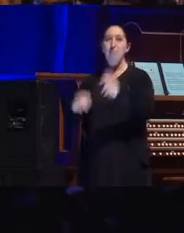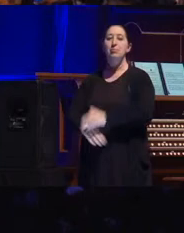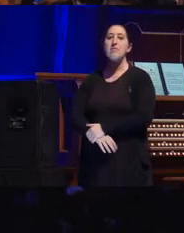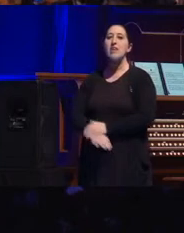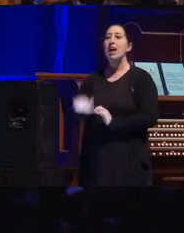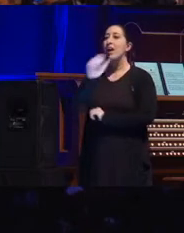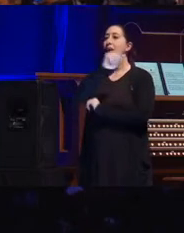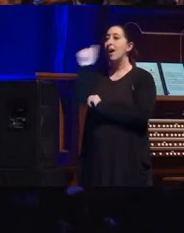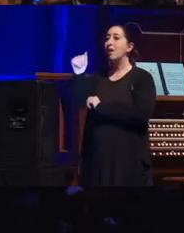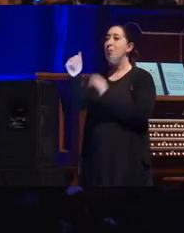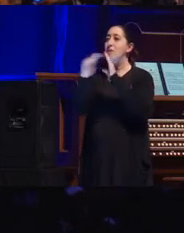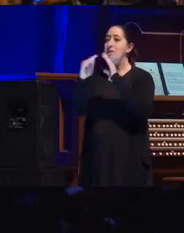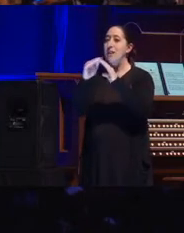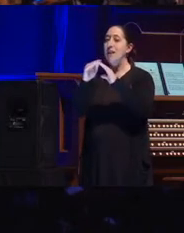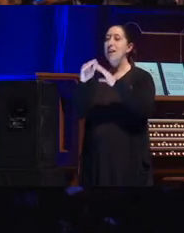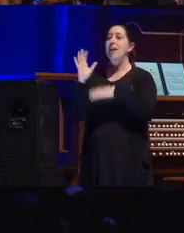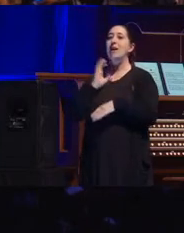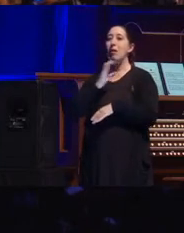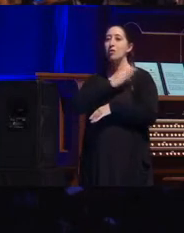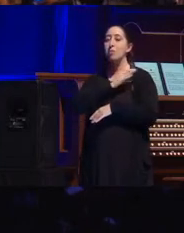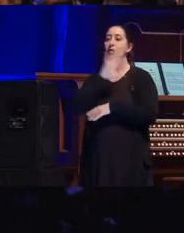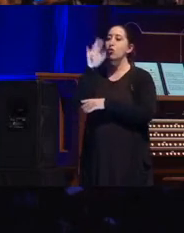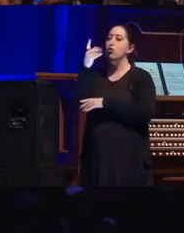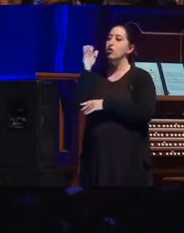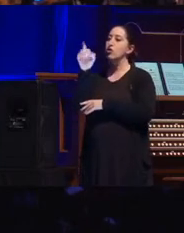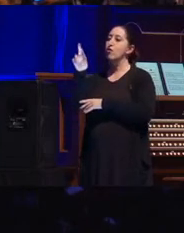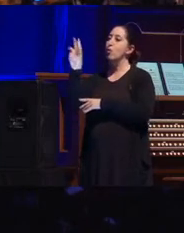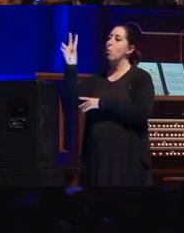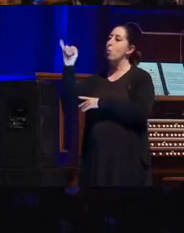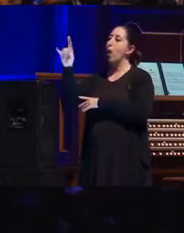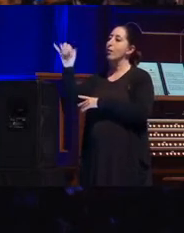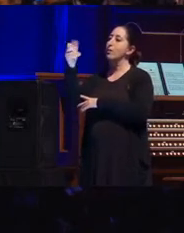and Ann Arbor City Council Member Christopher Watson.